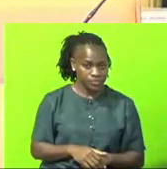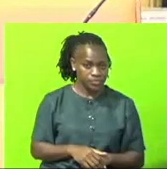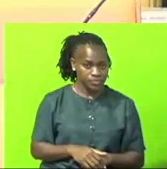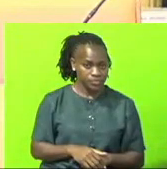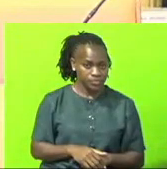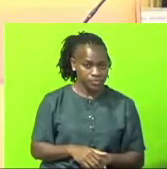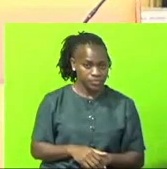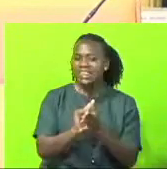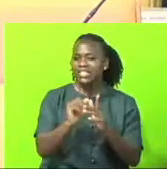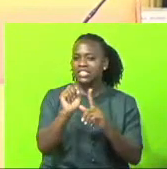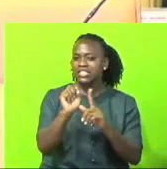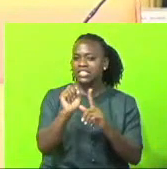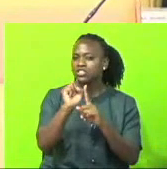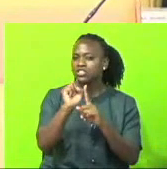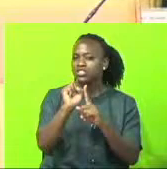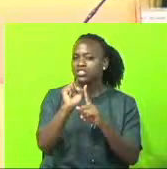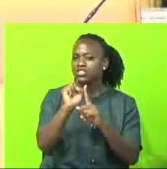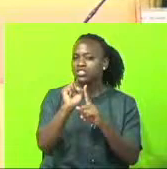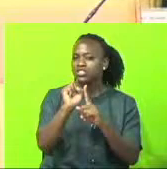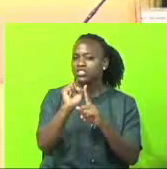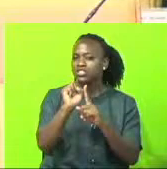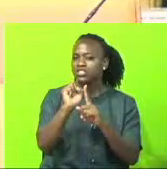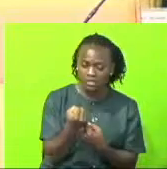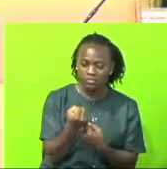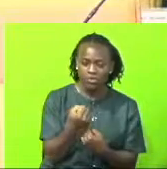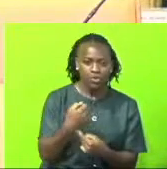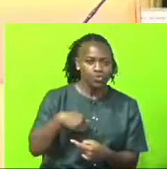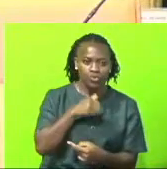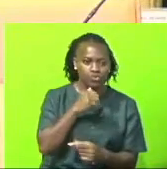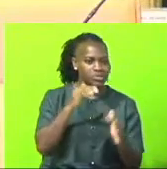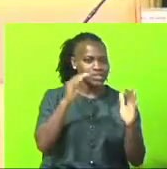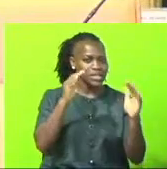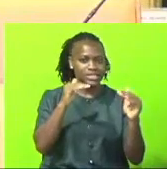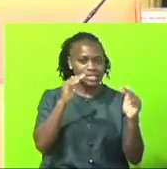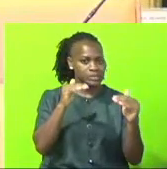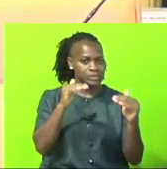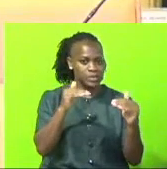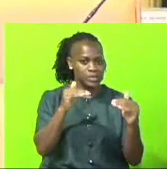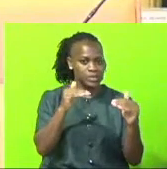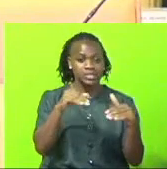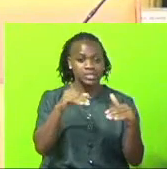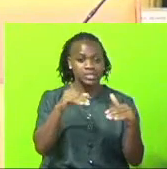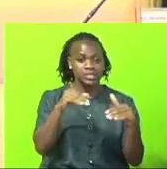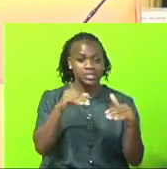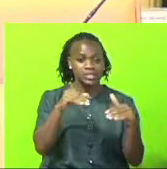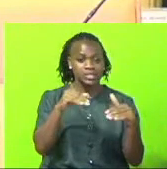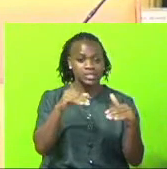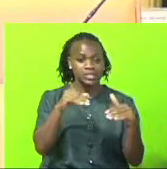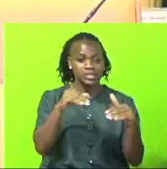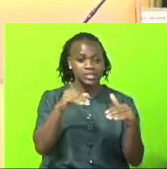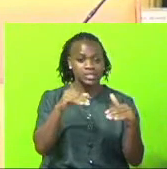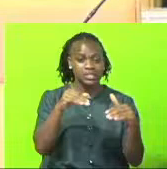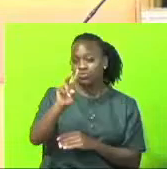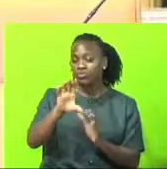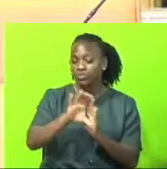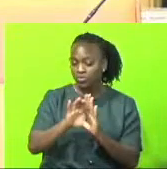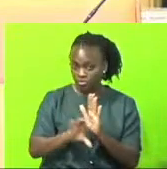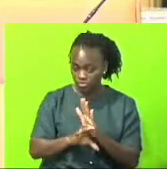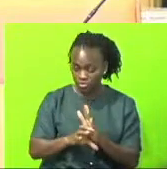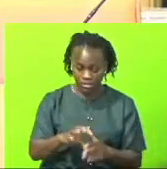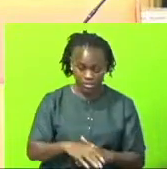situation is not what is anticipated under the 1992 Constitution. In the